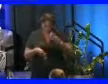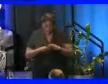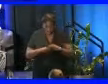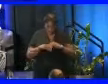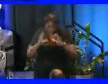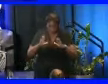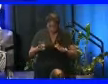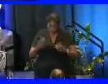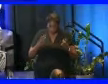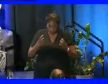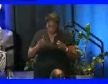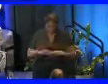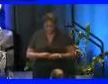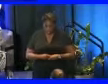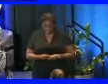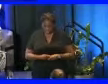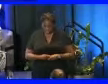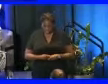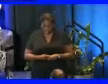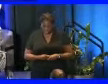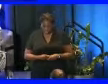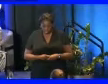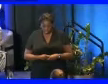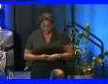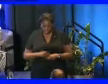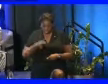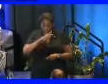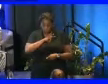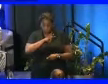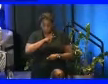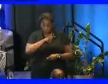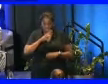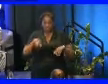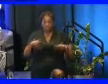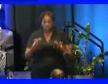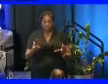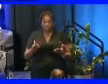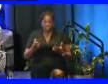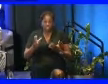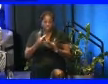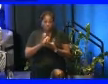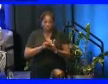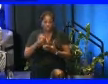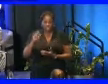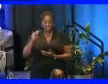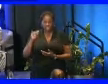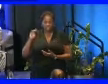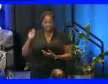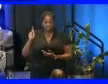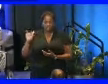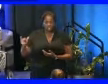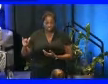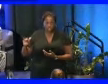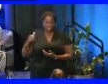was a wonderful question. I would personally, I would give them a course on etymology. Etymology is the choice of